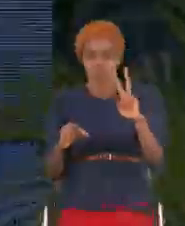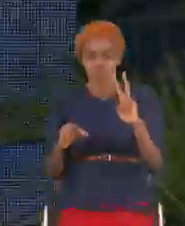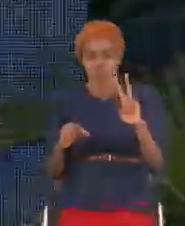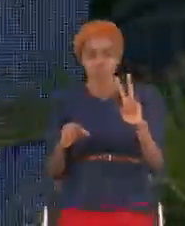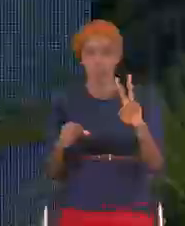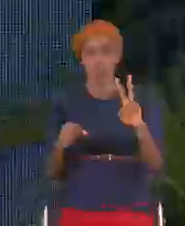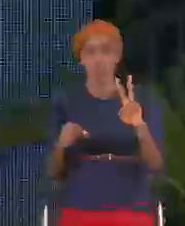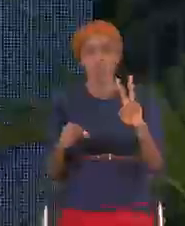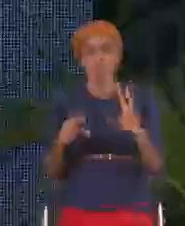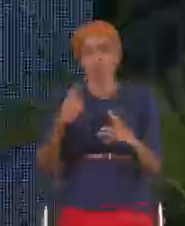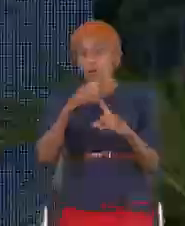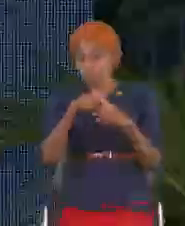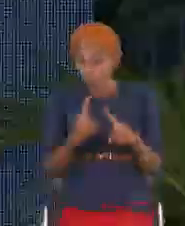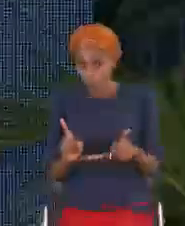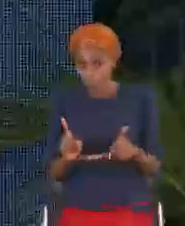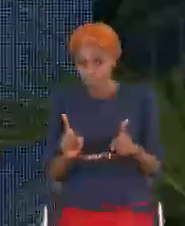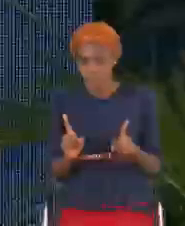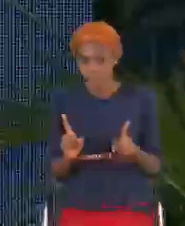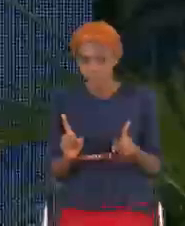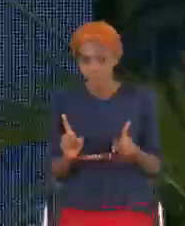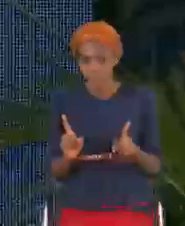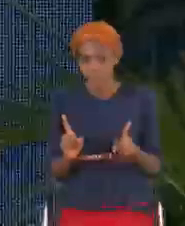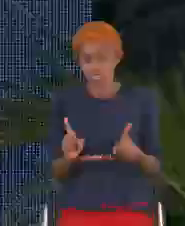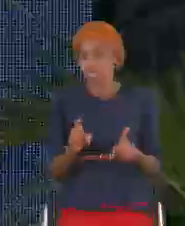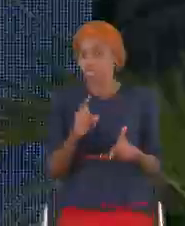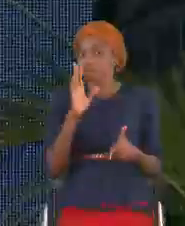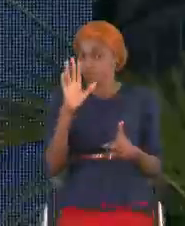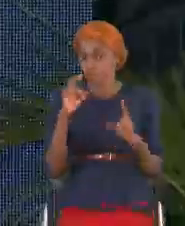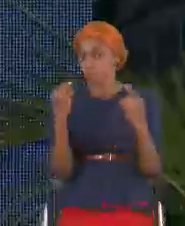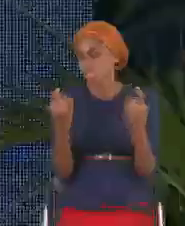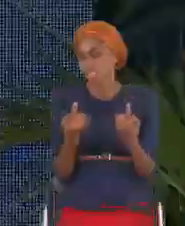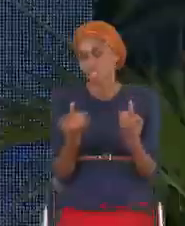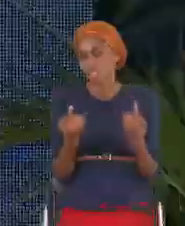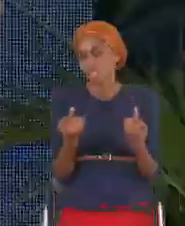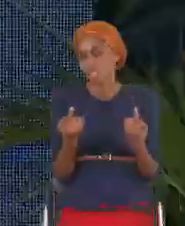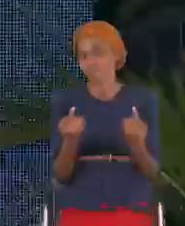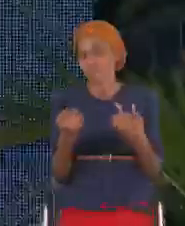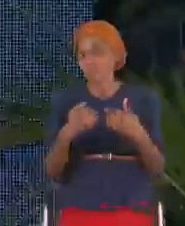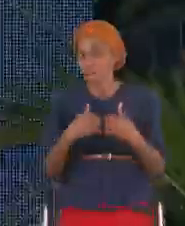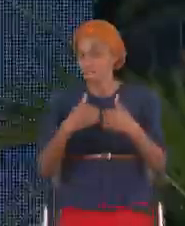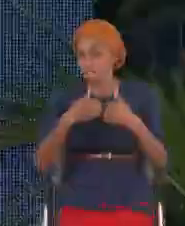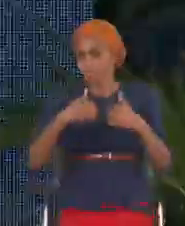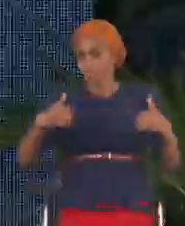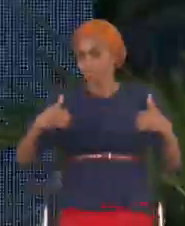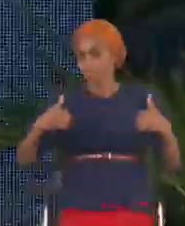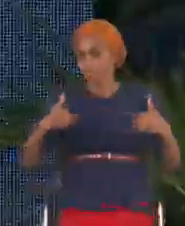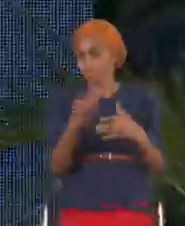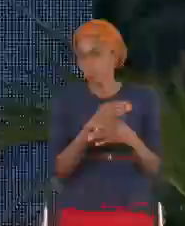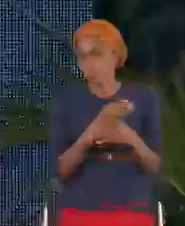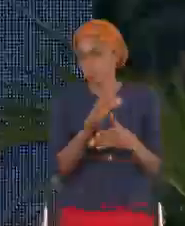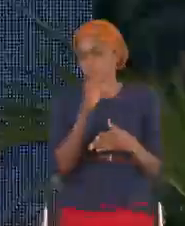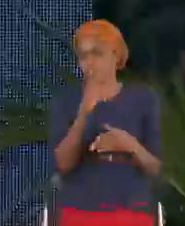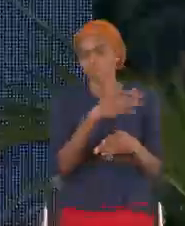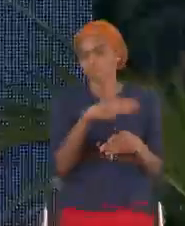verse 2, but your iniquities I've separated between you and